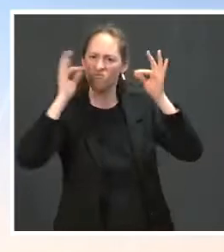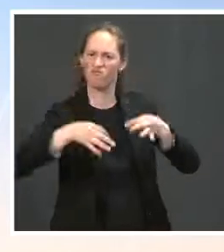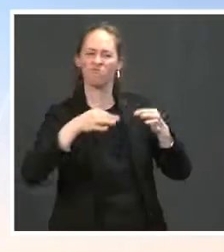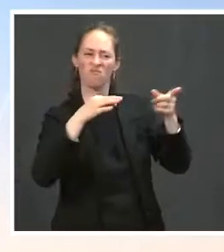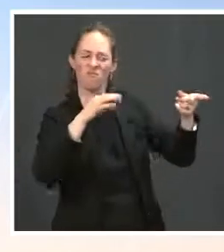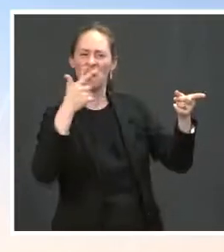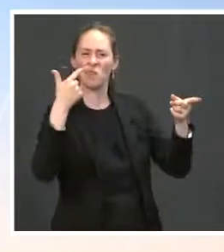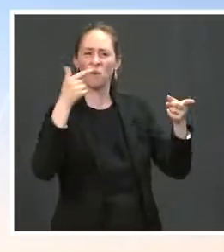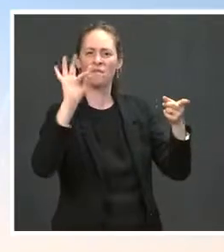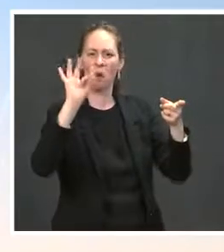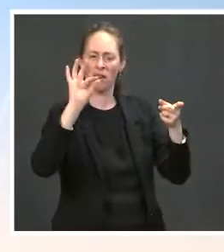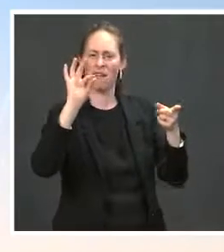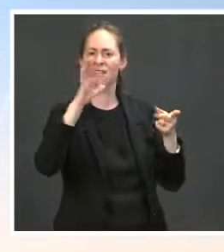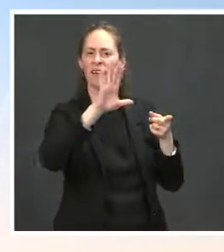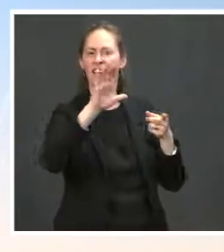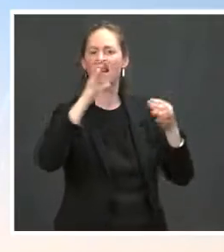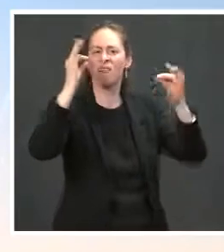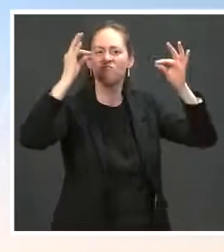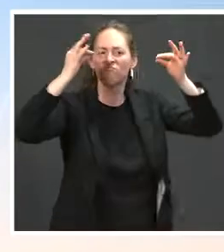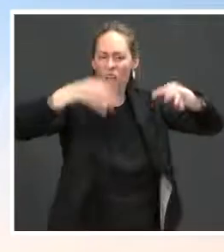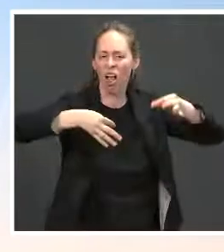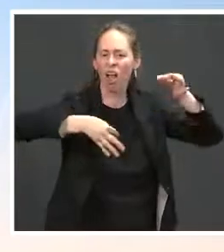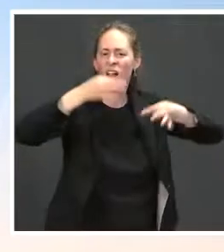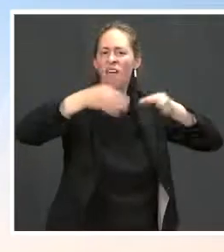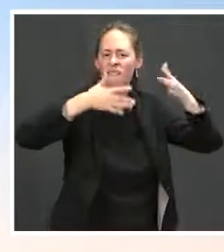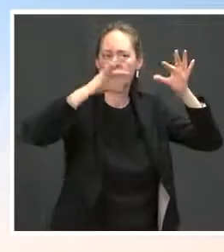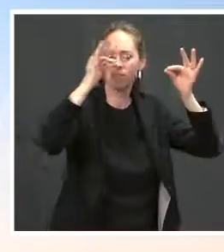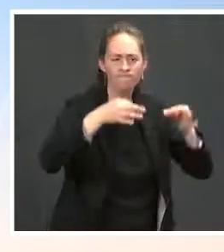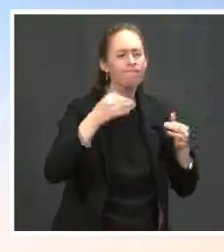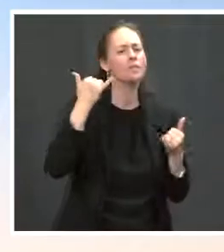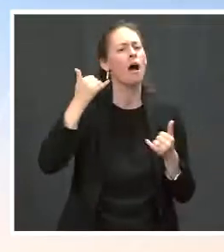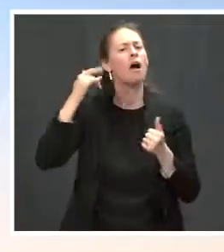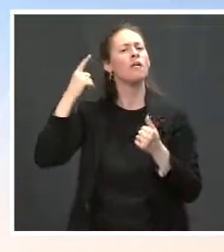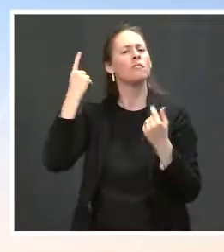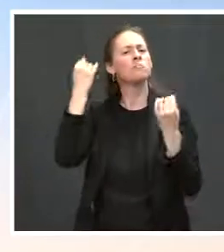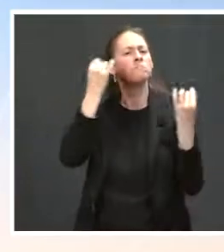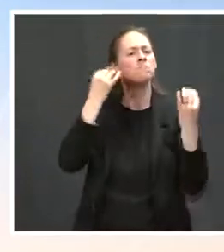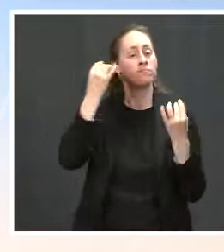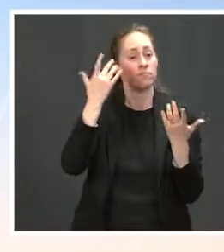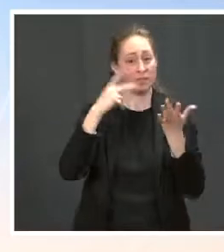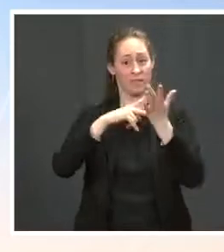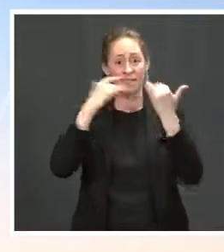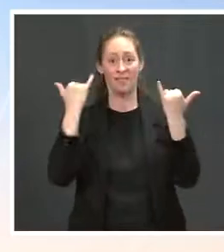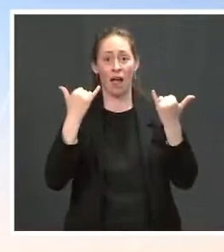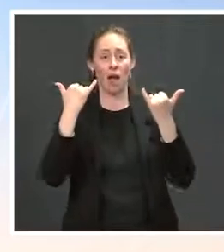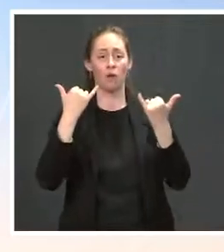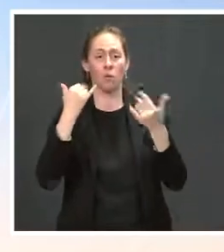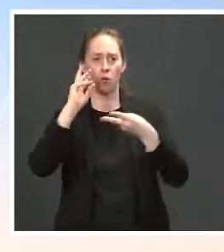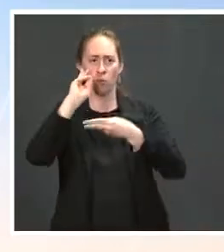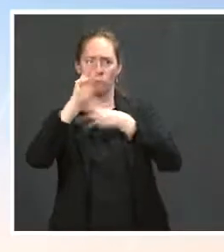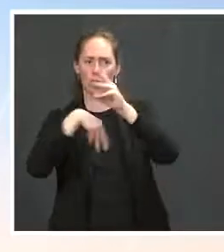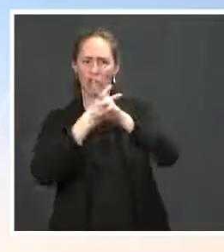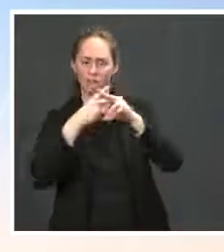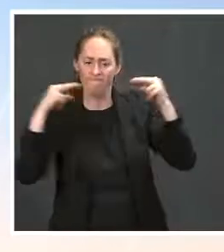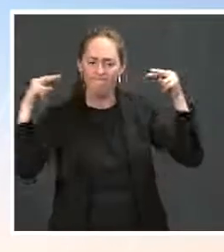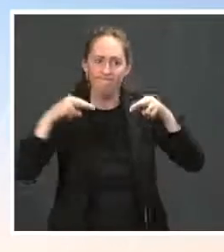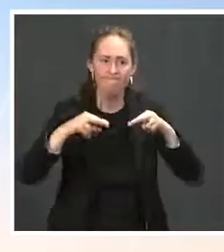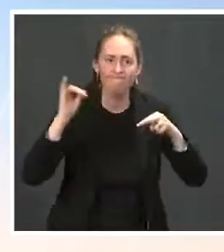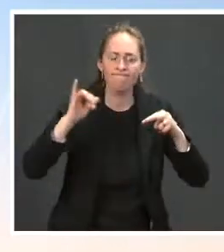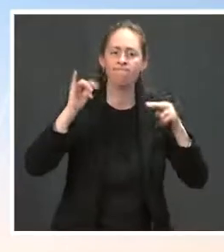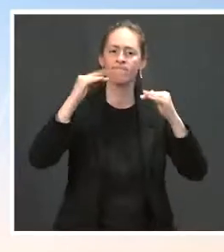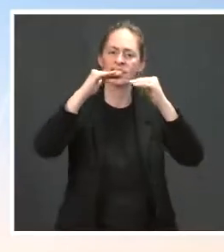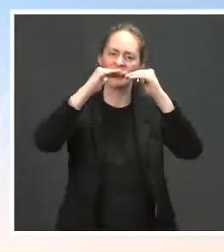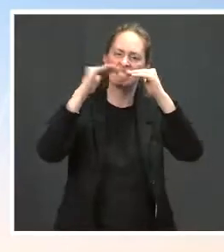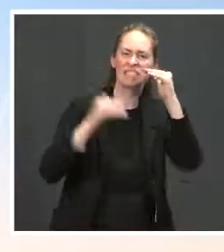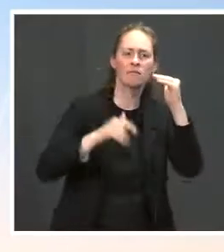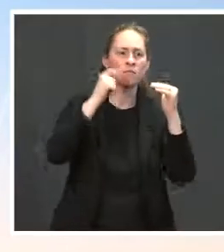George Floyd's death, quote, ripped the blinders off for the whole world to see the systemic racism in the United States. But he's an architect